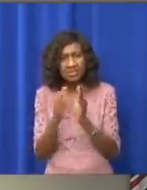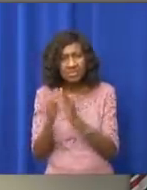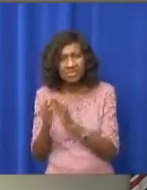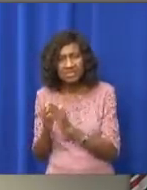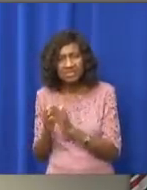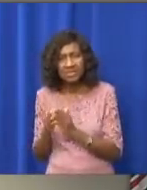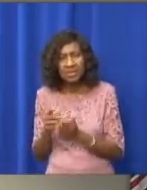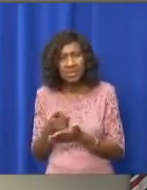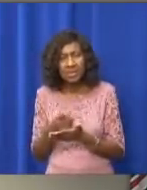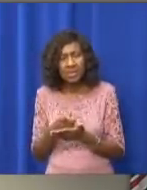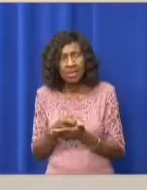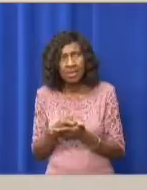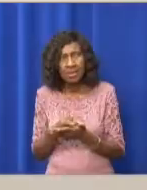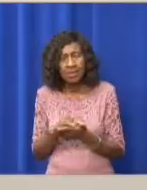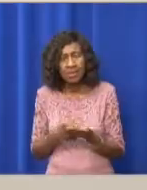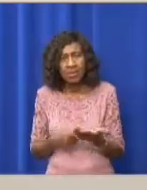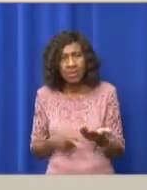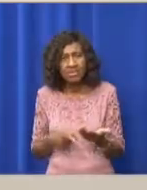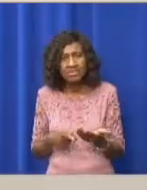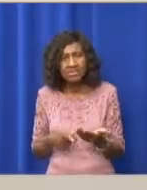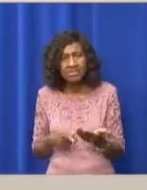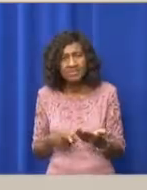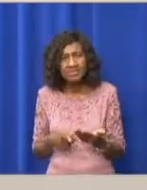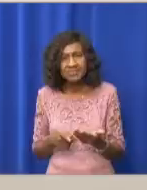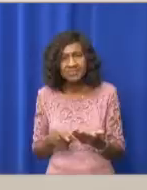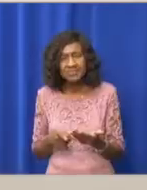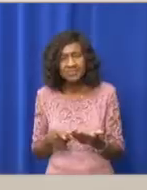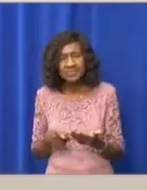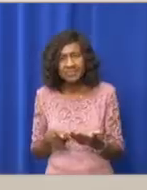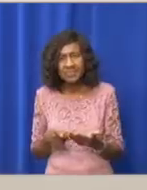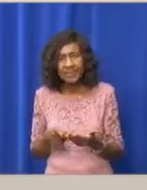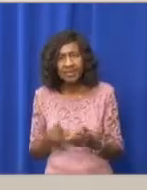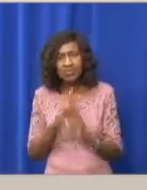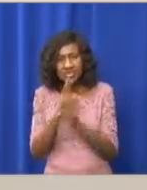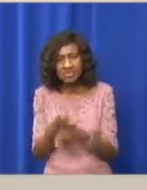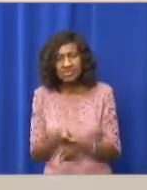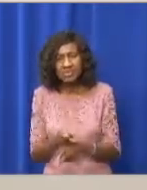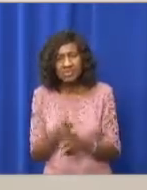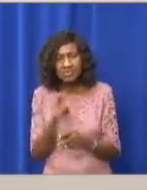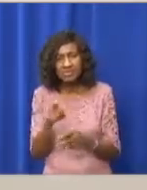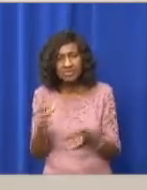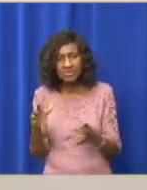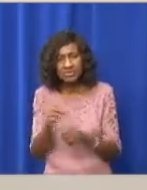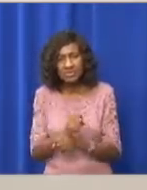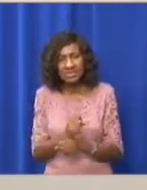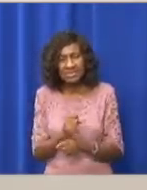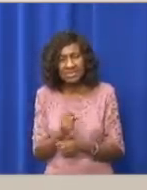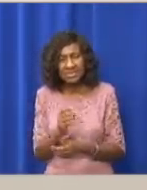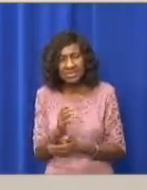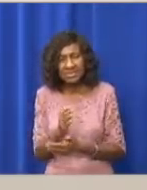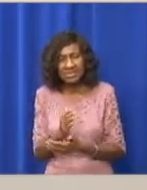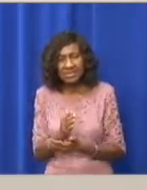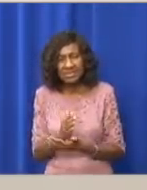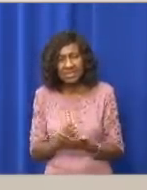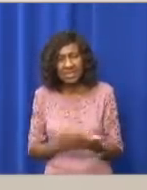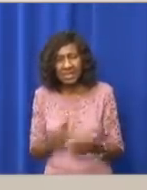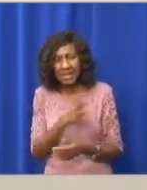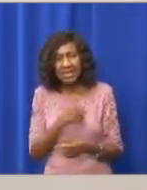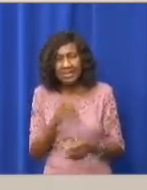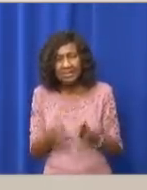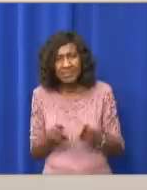have you gotten? And how is that all working in terms of people applying for and receiving benefits?